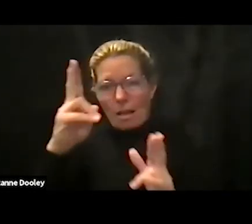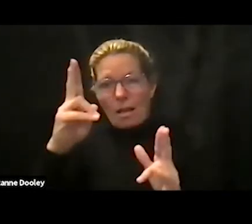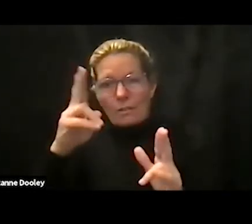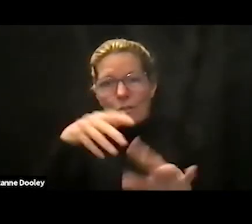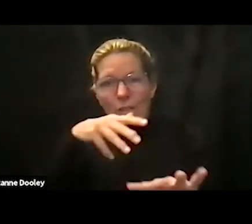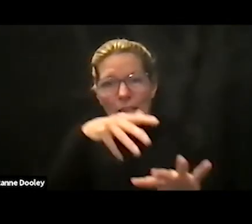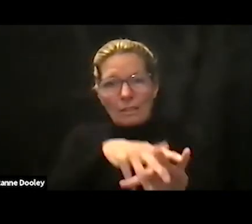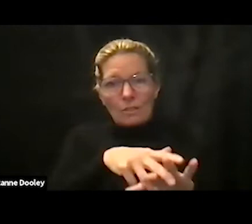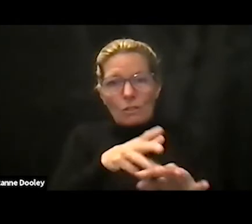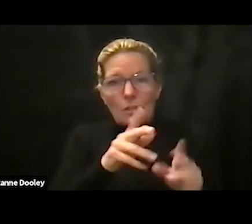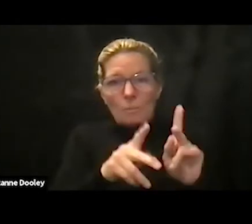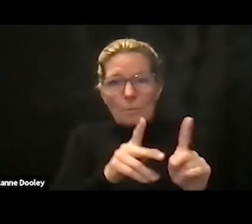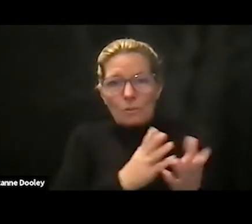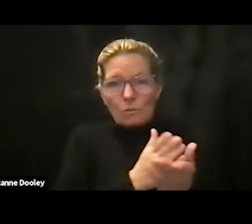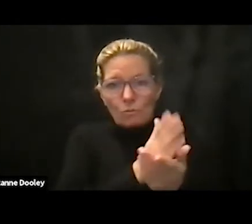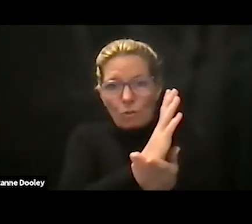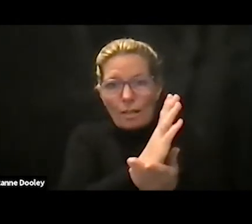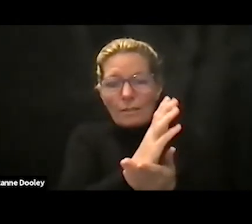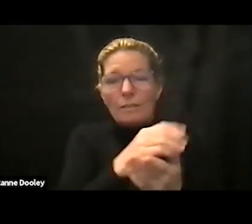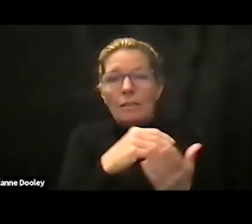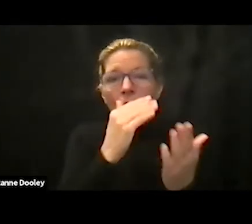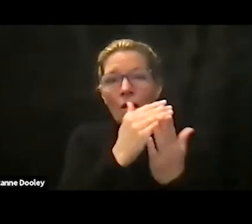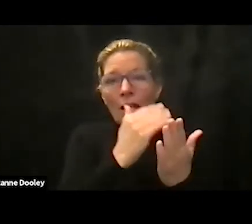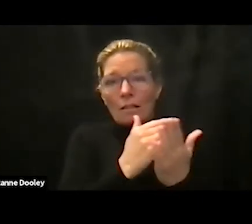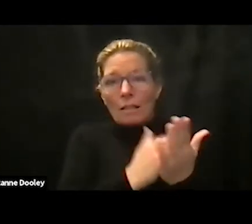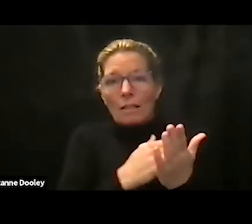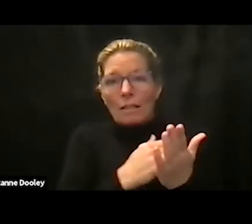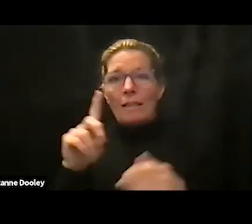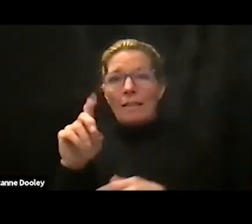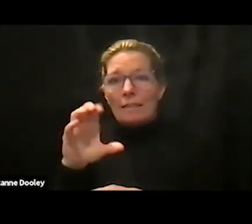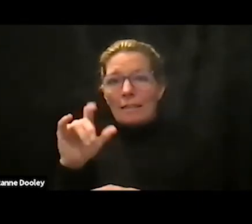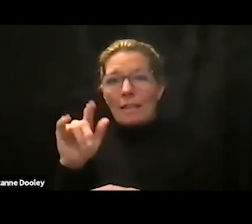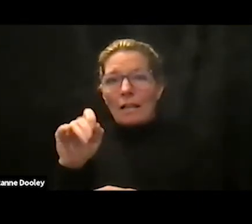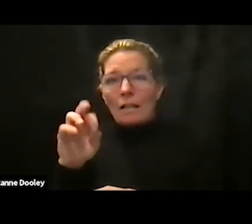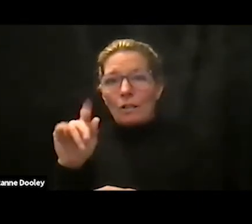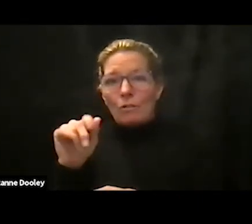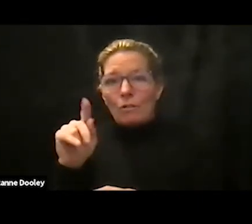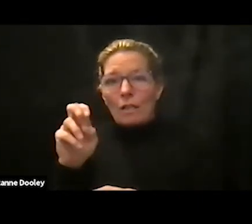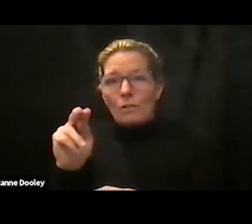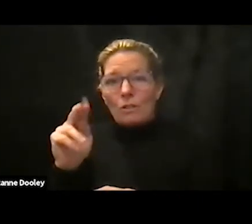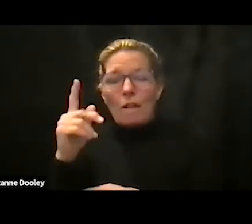rights, you know, otherwise outlined in the United Nations Declaration on the Rights of Indigenous